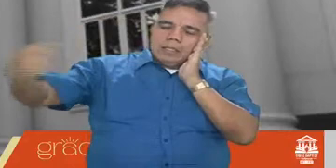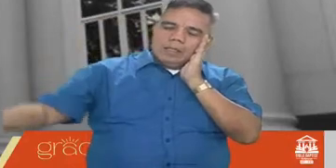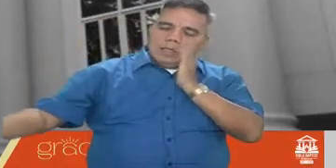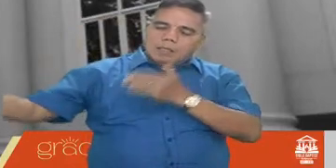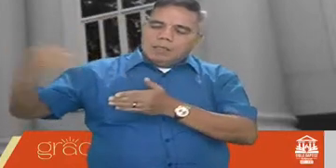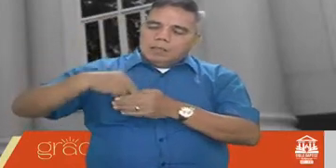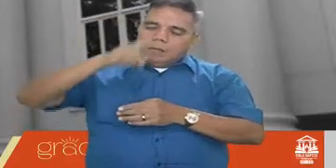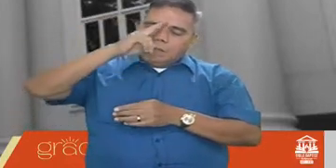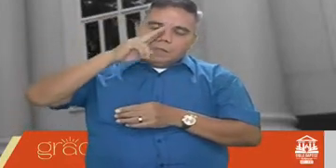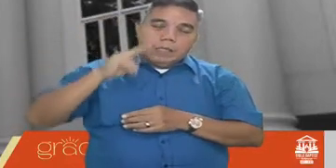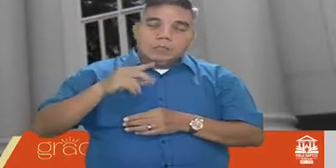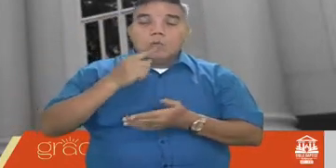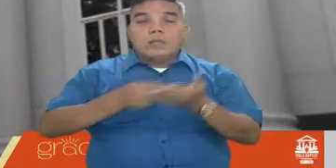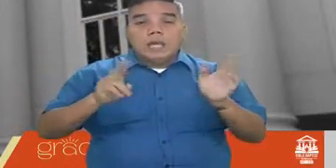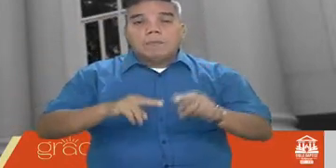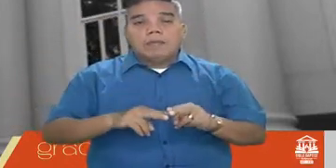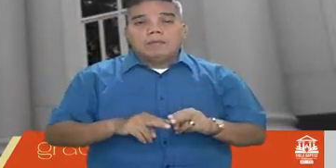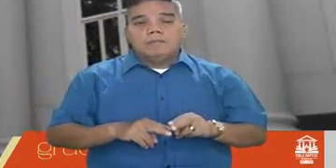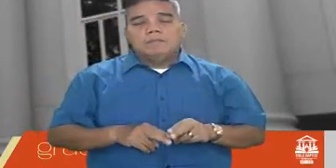Mo resort of drugs.